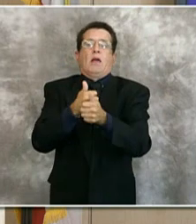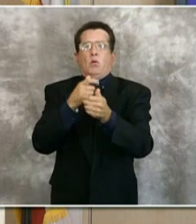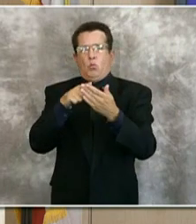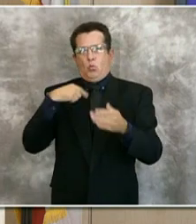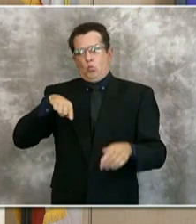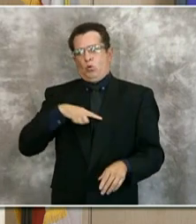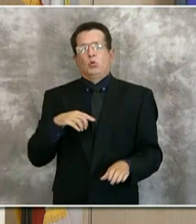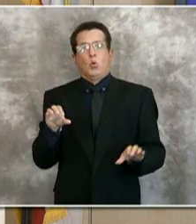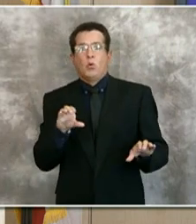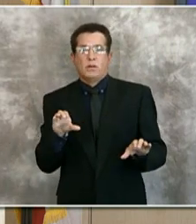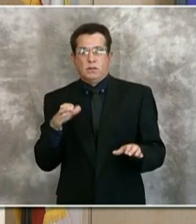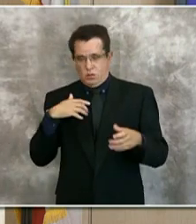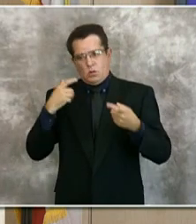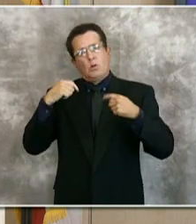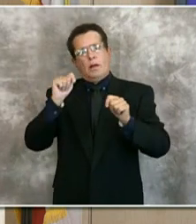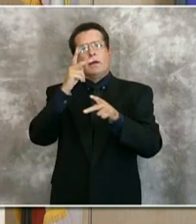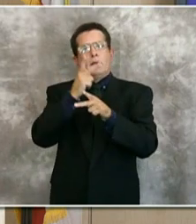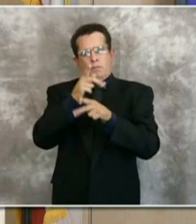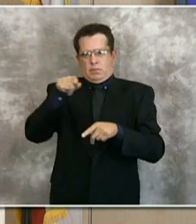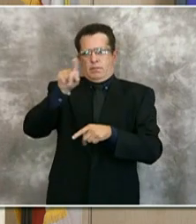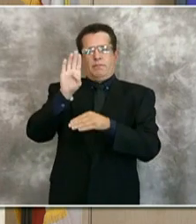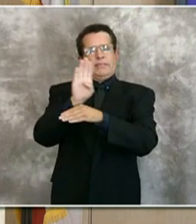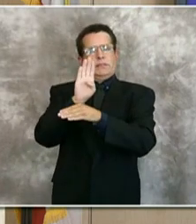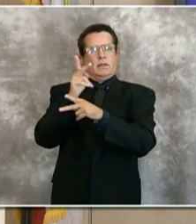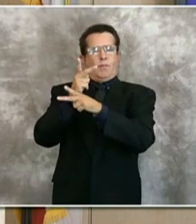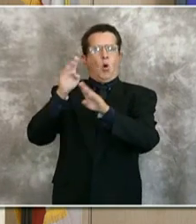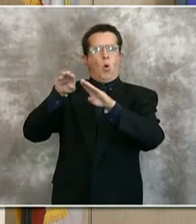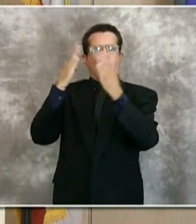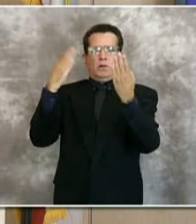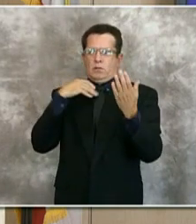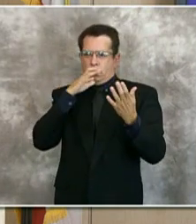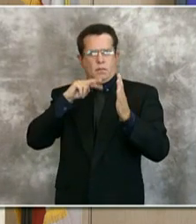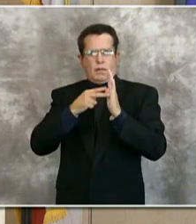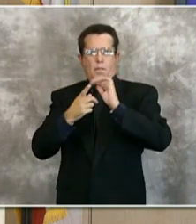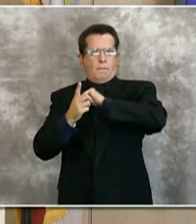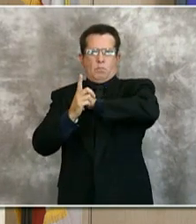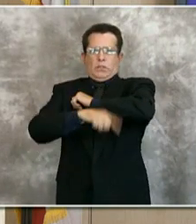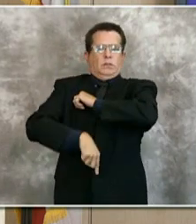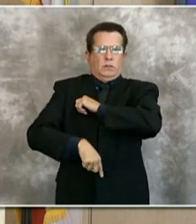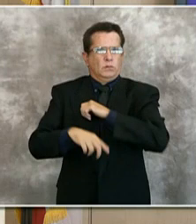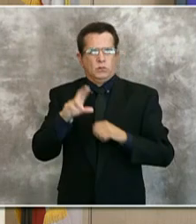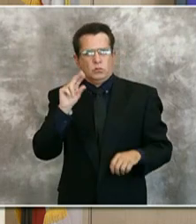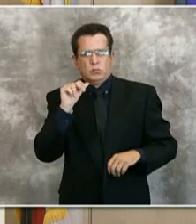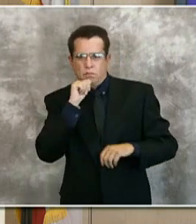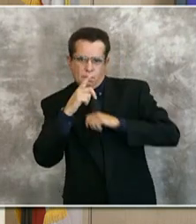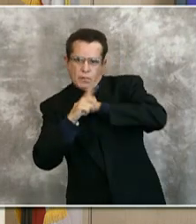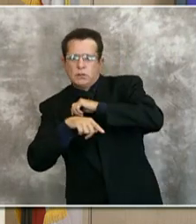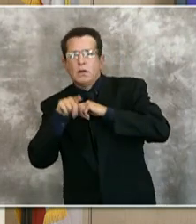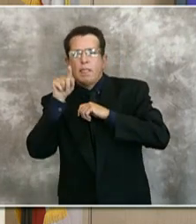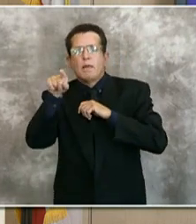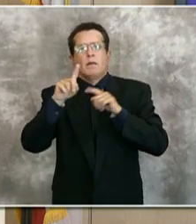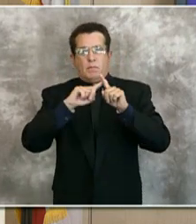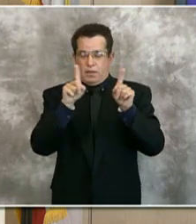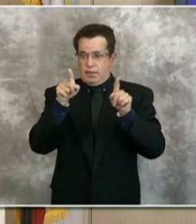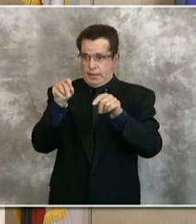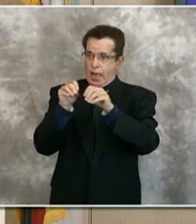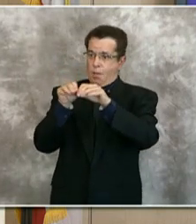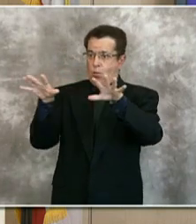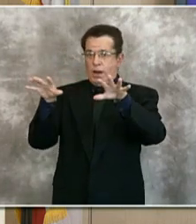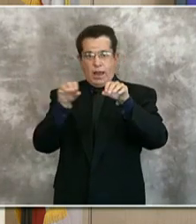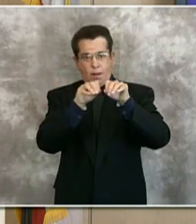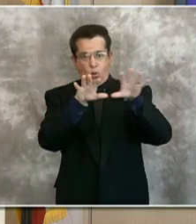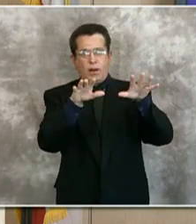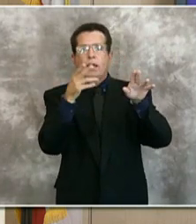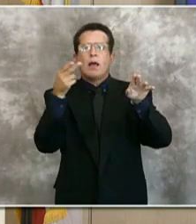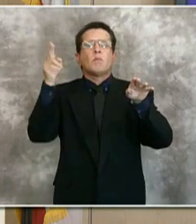The compliance is out of an effort to keep our businesses open. It's not out of an effort to punish anyone or harm anyone, But the simple reality is outbreaks and increase in